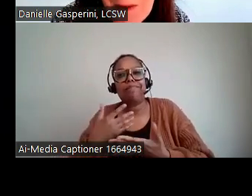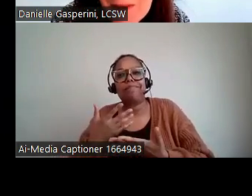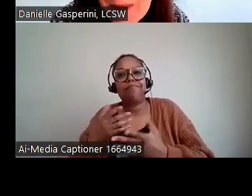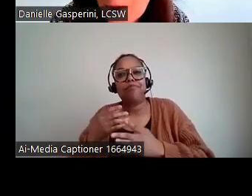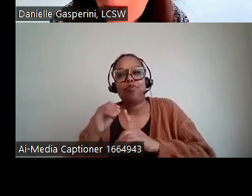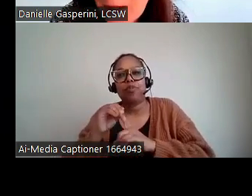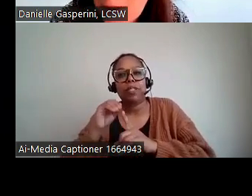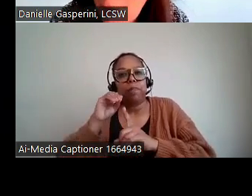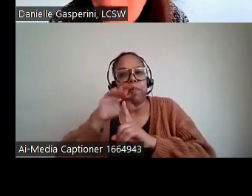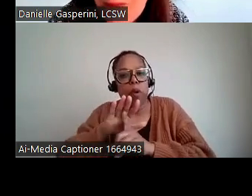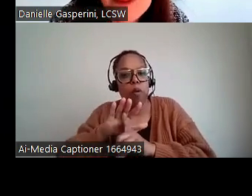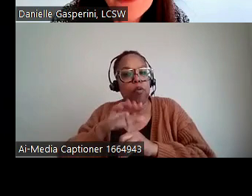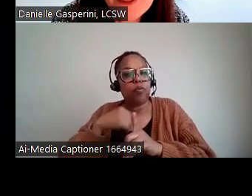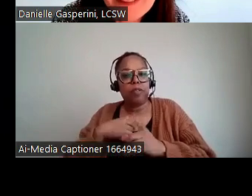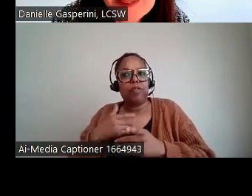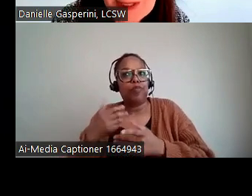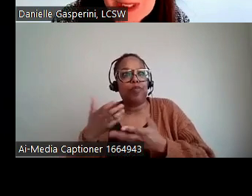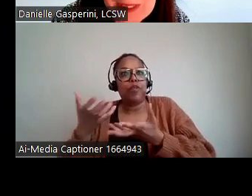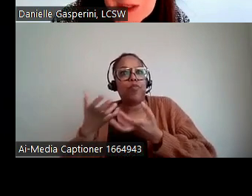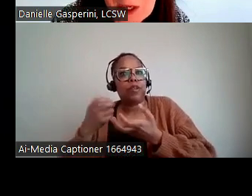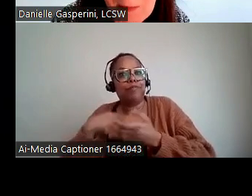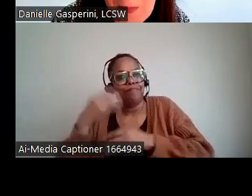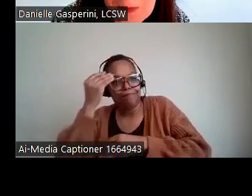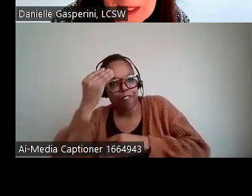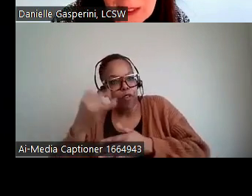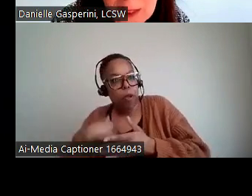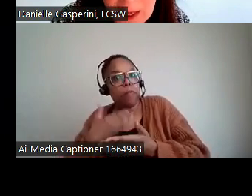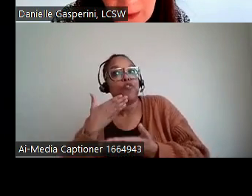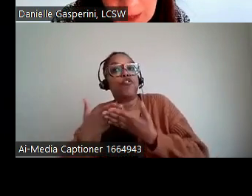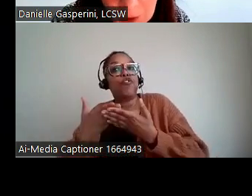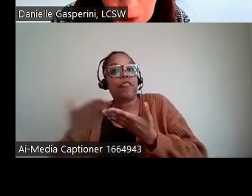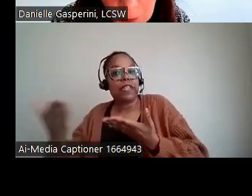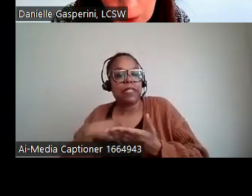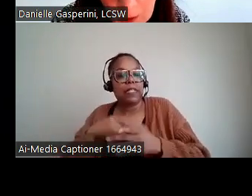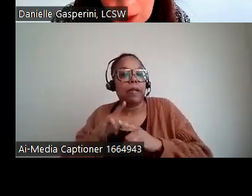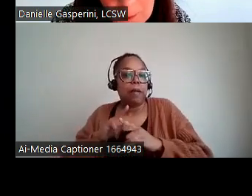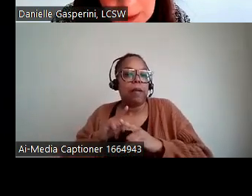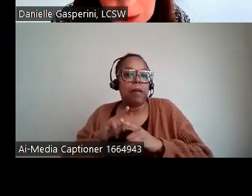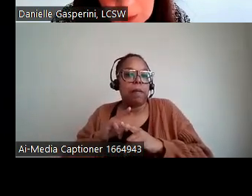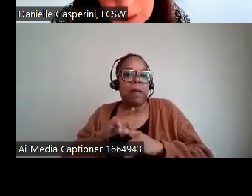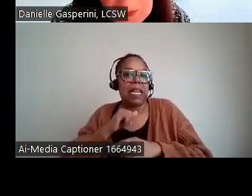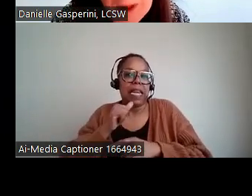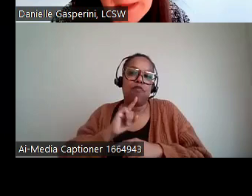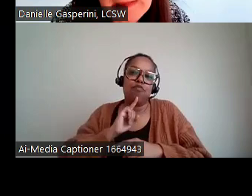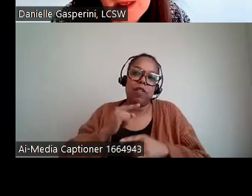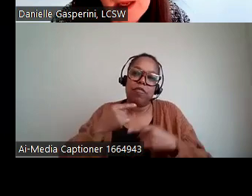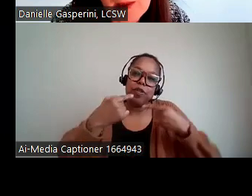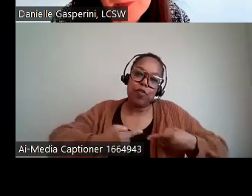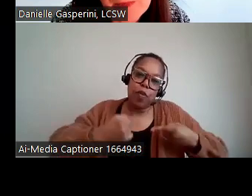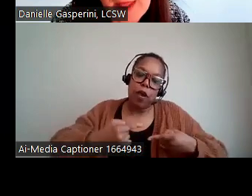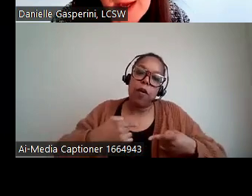talk about all the things our child does well. We don't want to necessarily talk about those things that they struggle with. But it's really